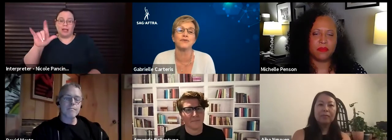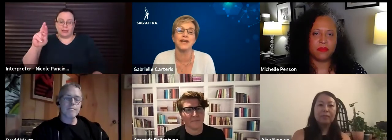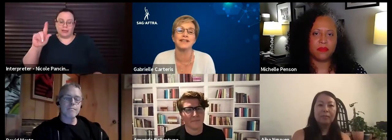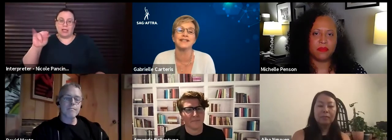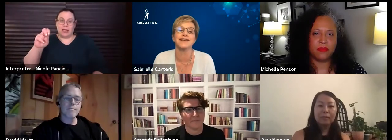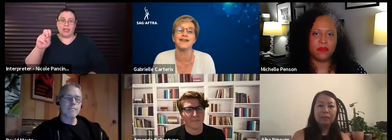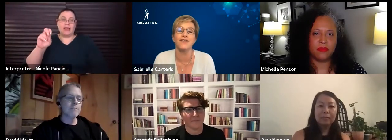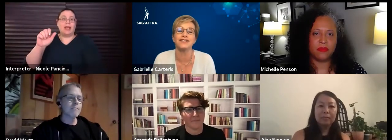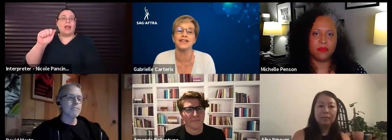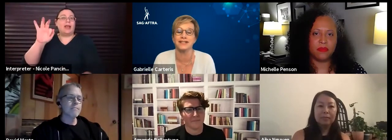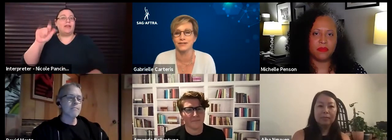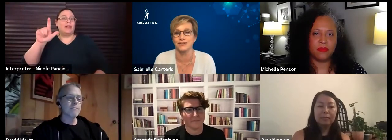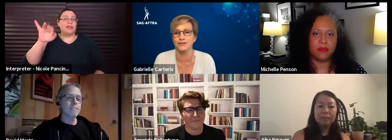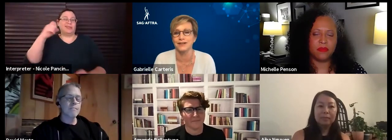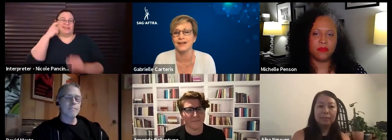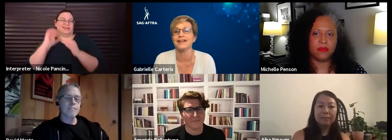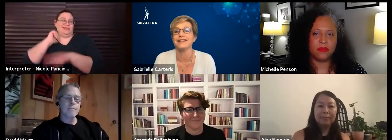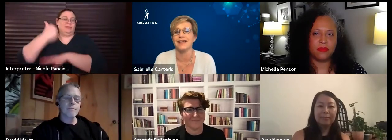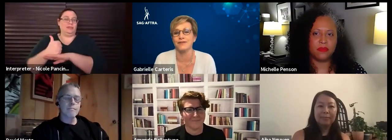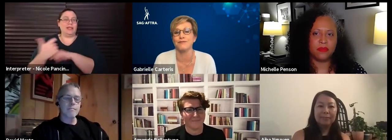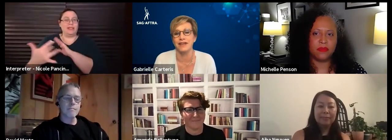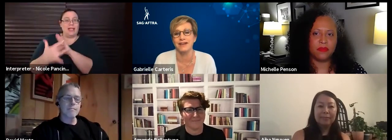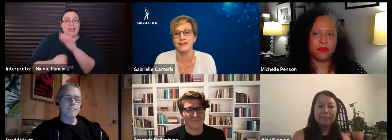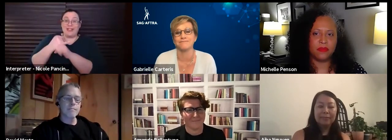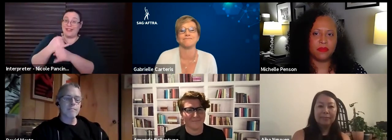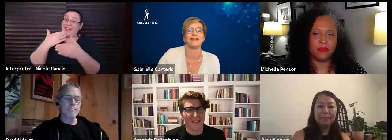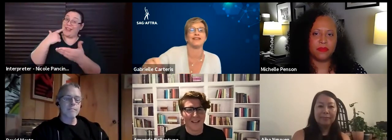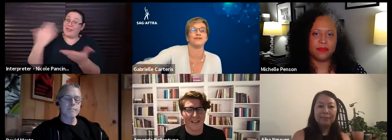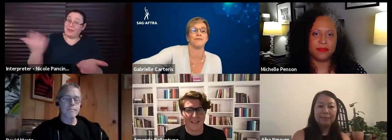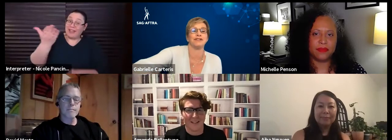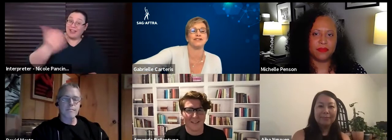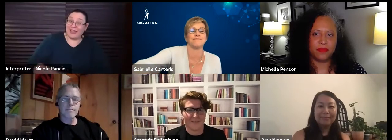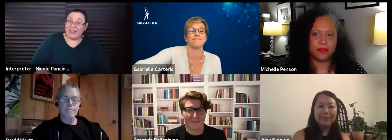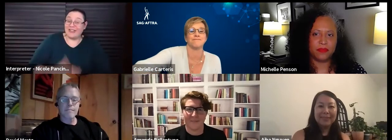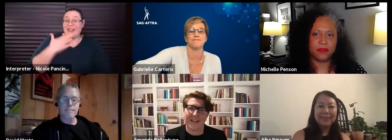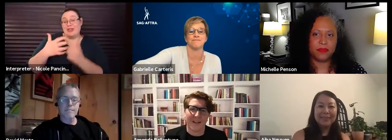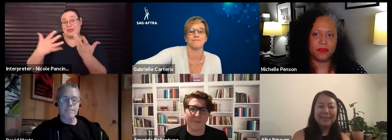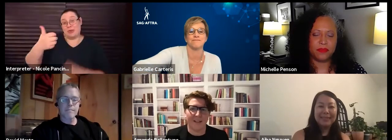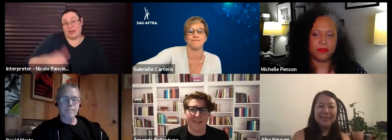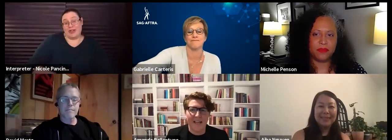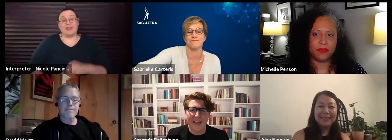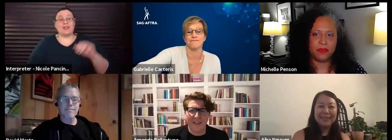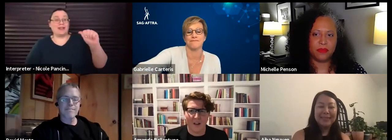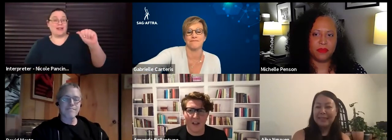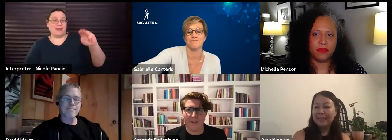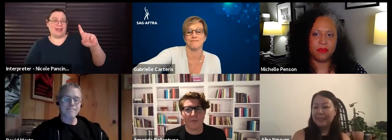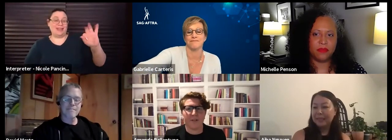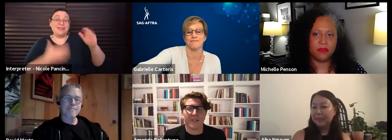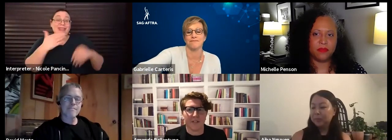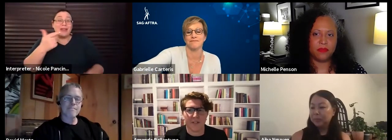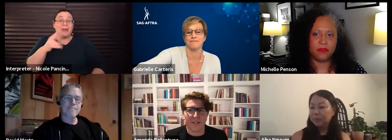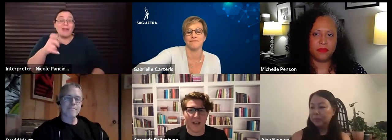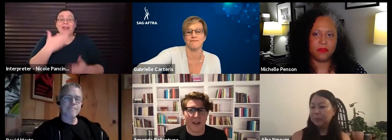newly created Technology Institute. Thank you for being here. Thank you so much. Thanks, Gabrielle. And thanks to all of our